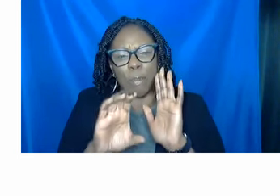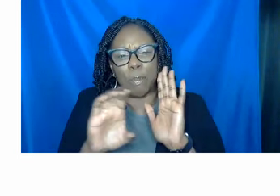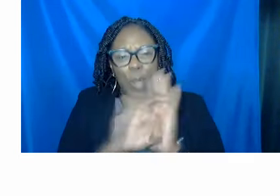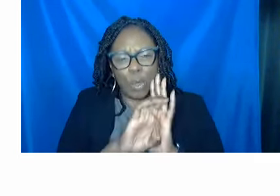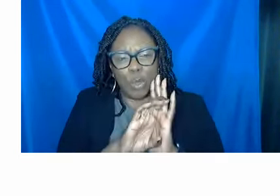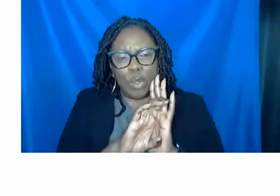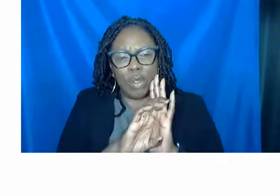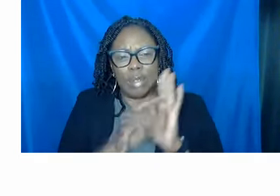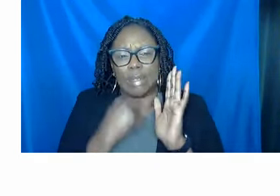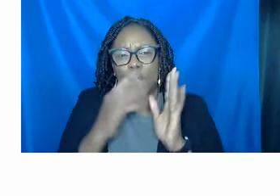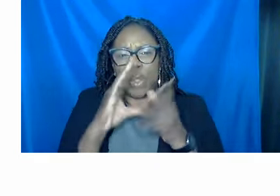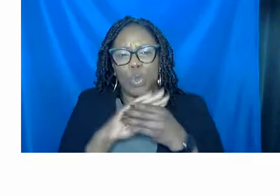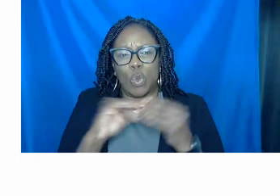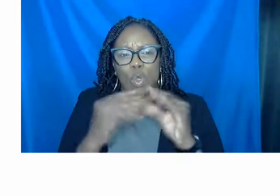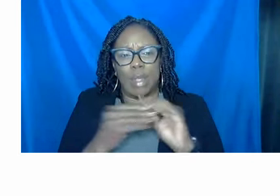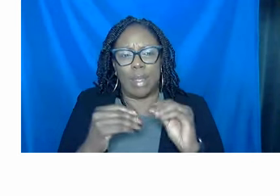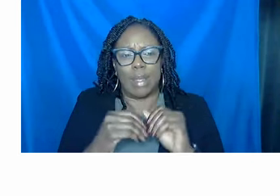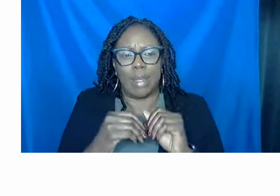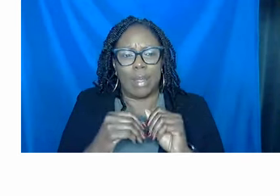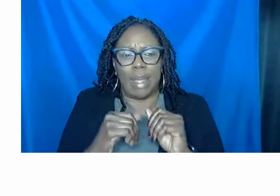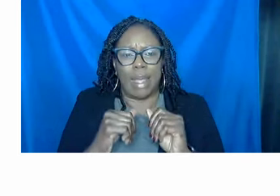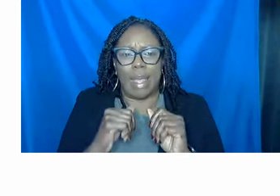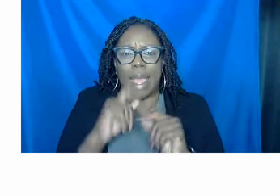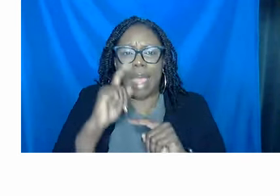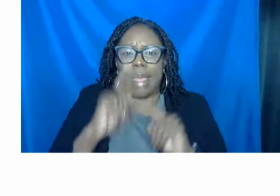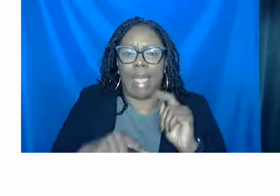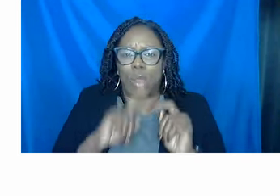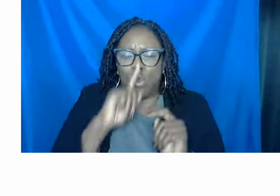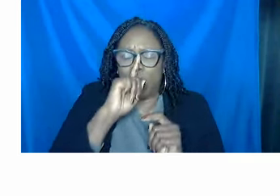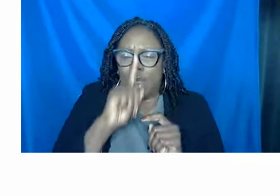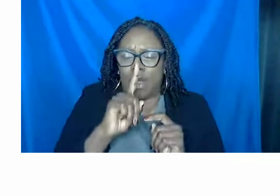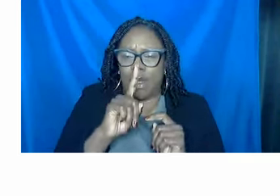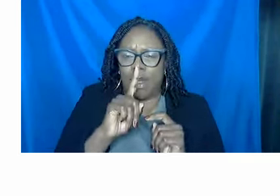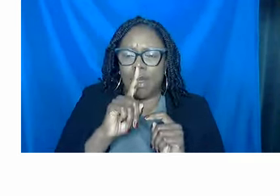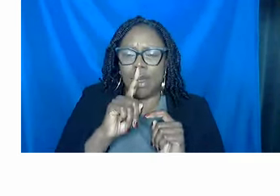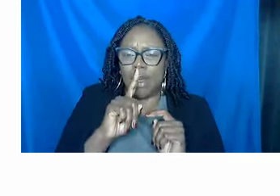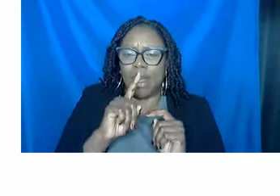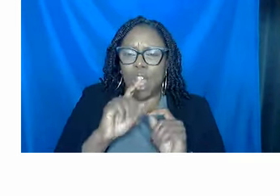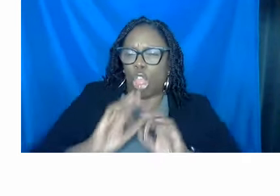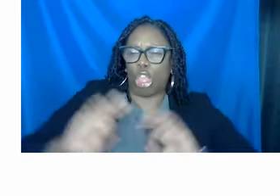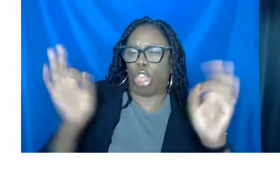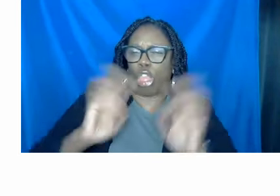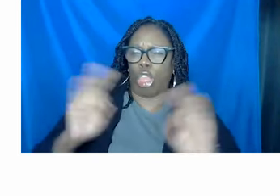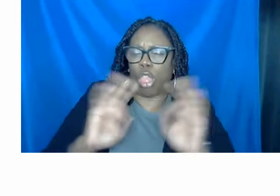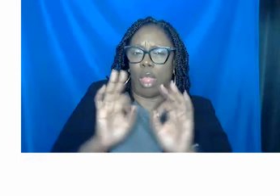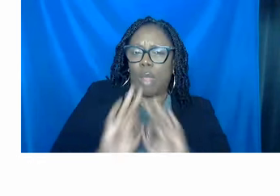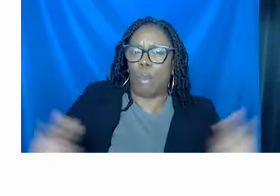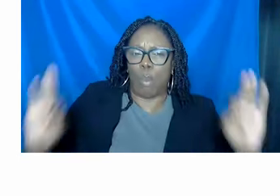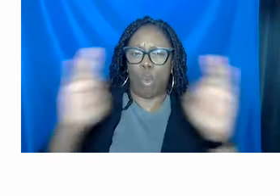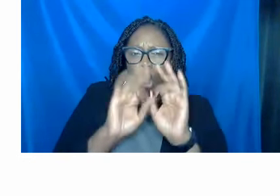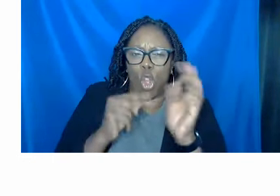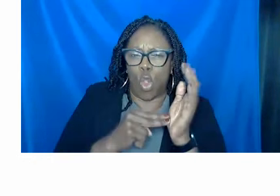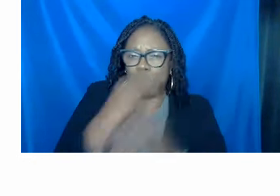the story. I'm not ever going to underestimate the important work nurses do in the hospital.